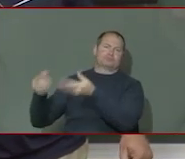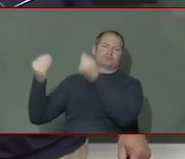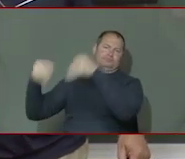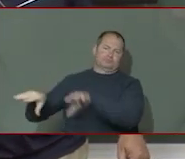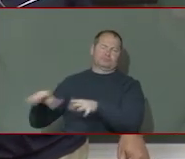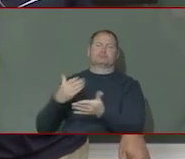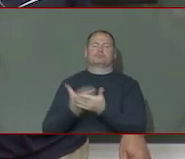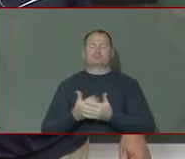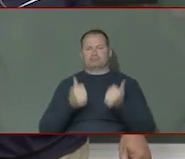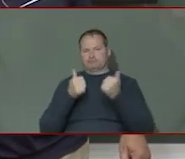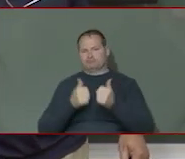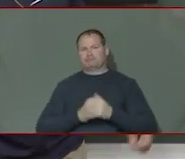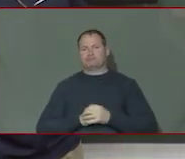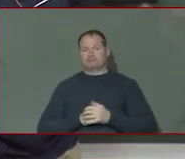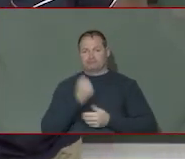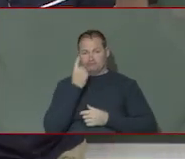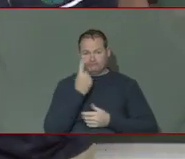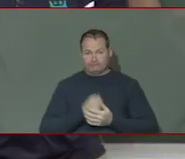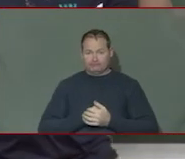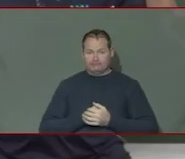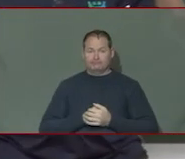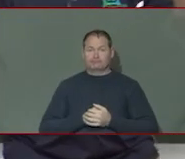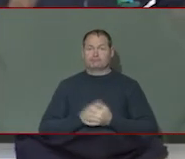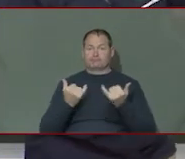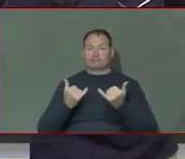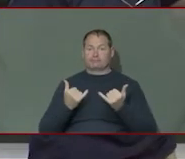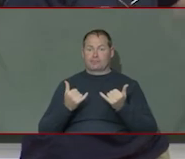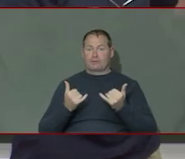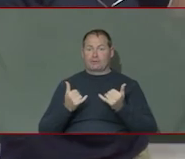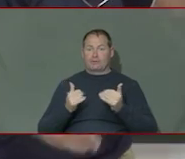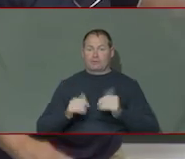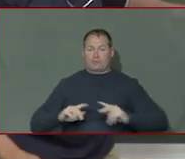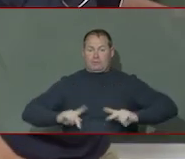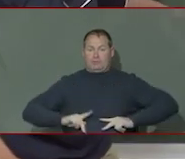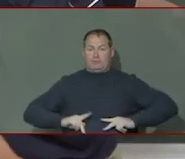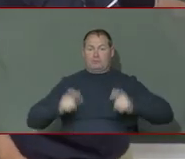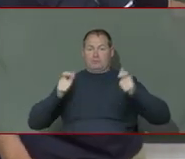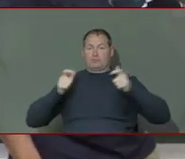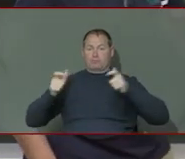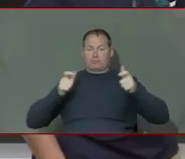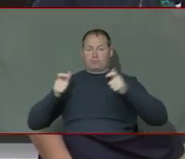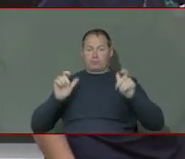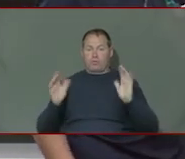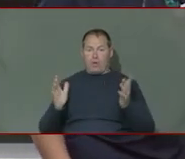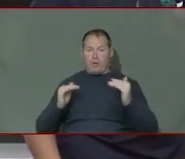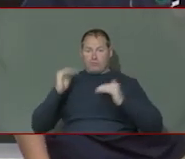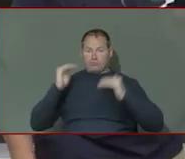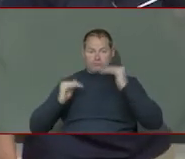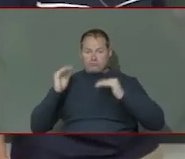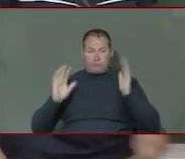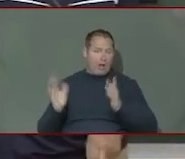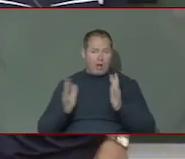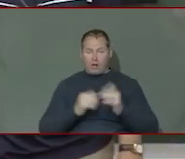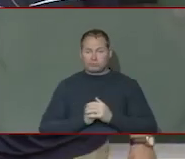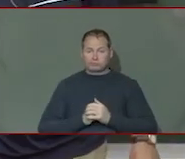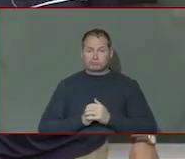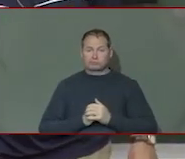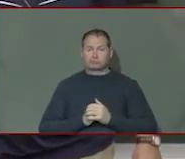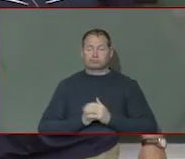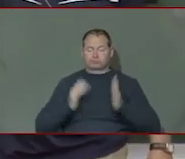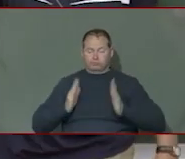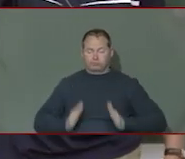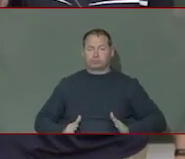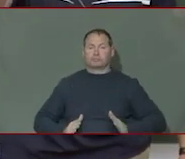we together? You see the regulatory function of the kidney? The kidneys play a big role in homeostatic